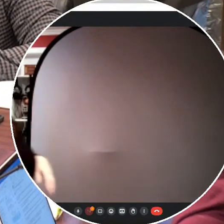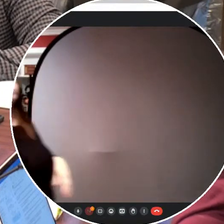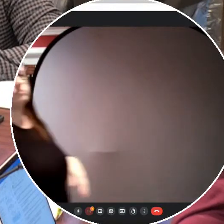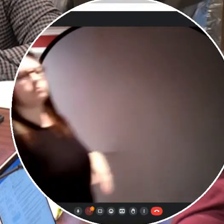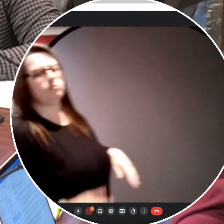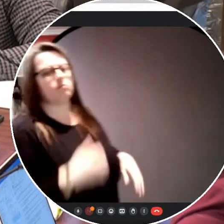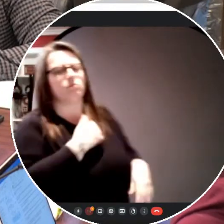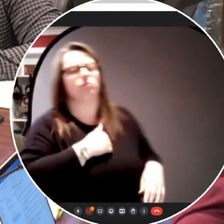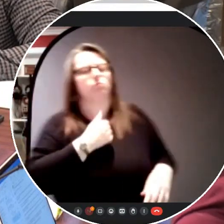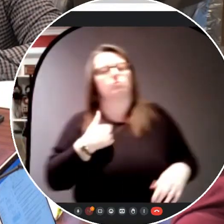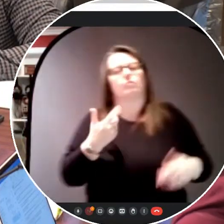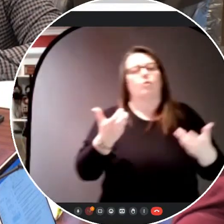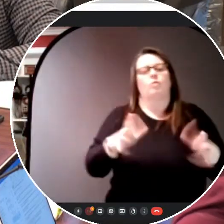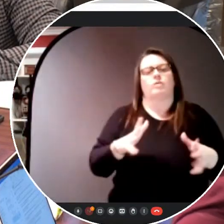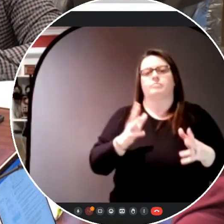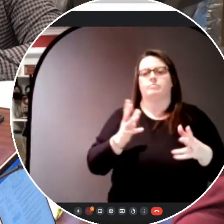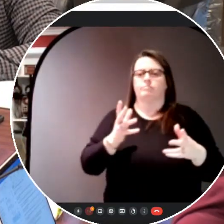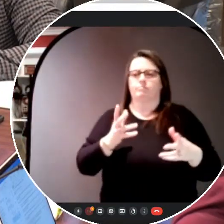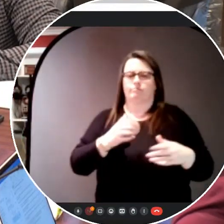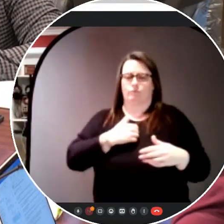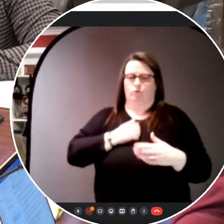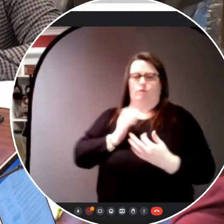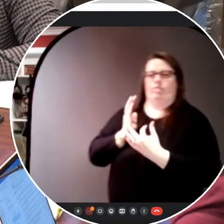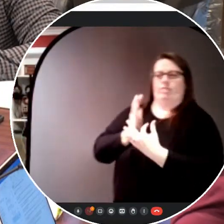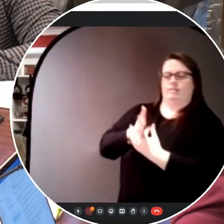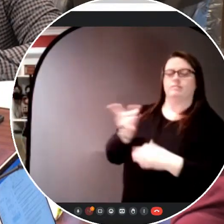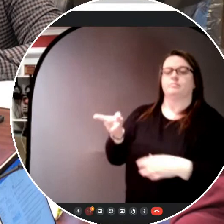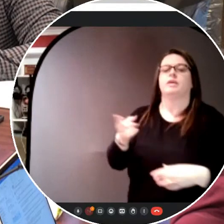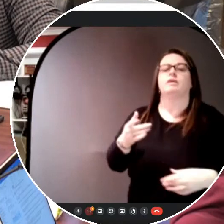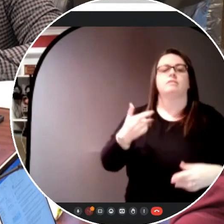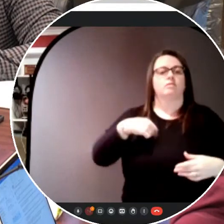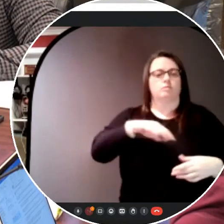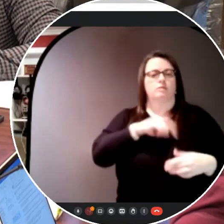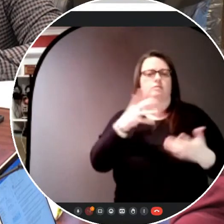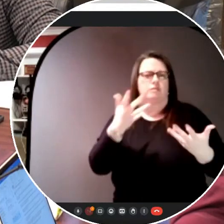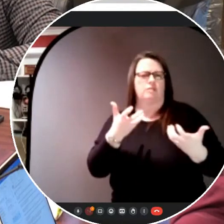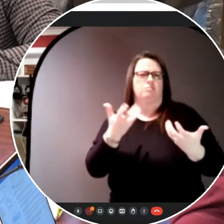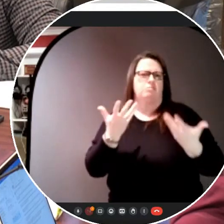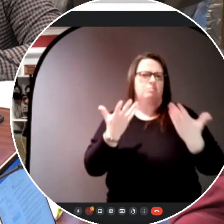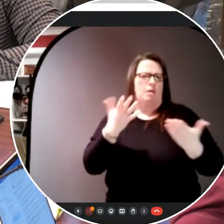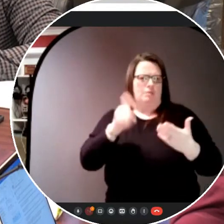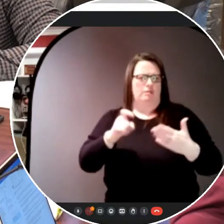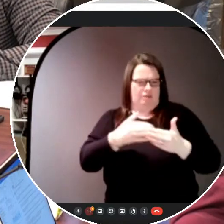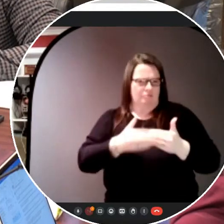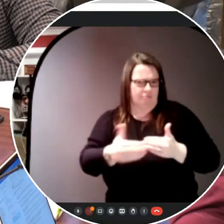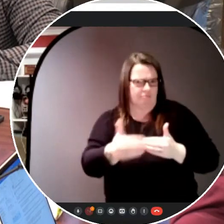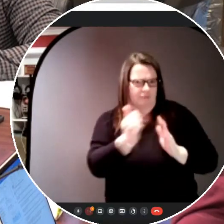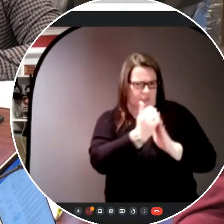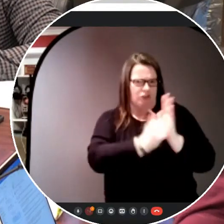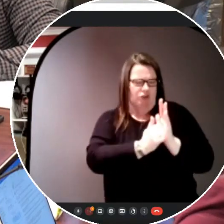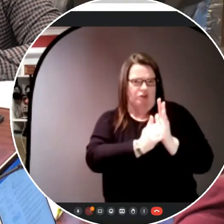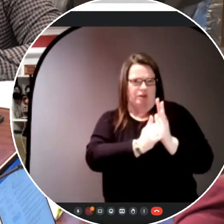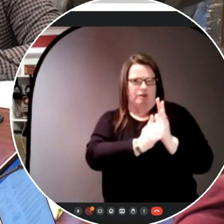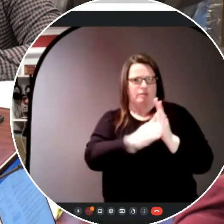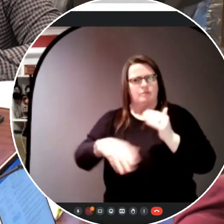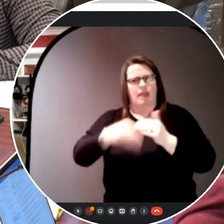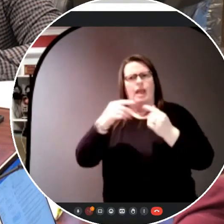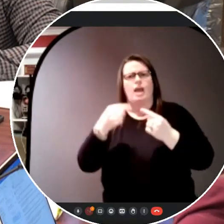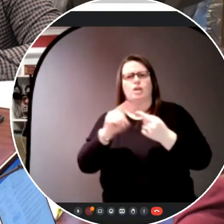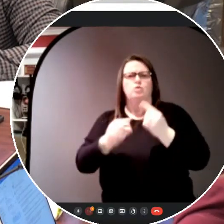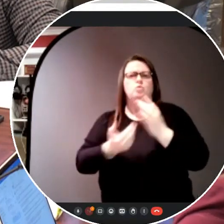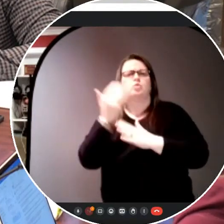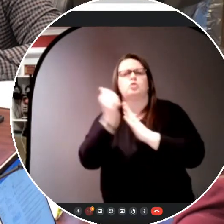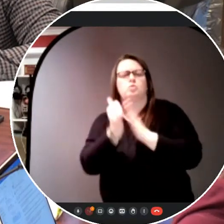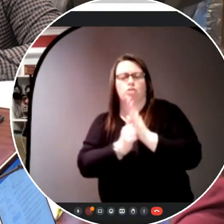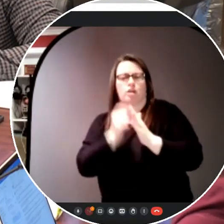copy of the presentation, get our teeth into it, and have this as a separate agenda item, and get back in touch with you guys as part of the process.